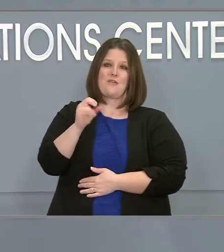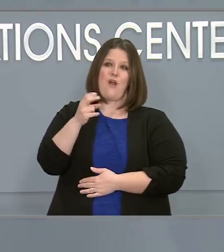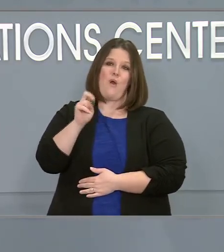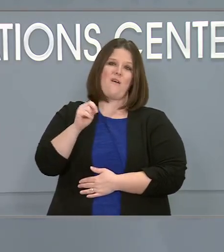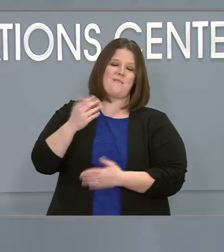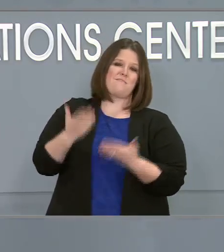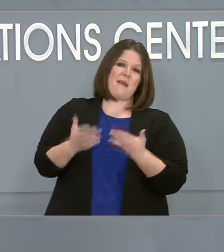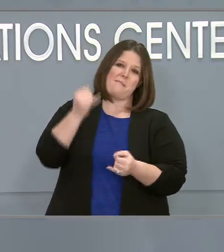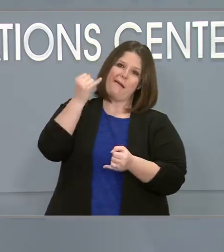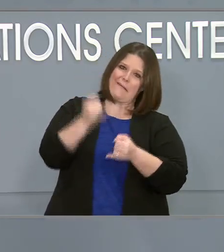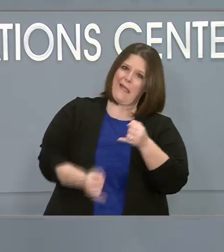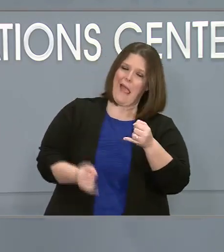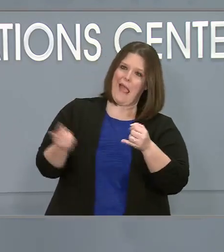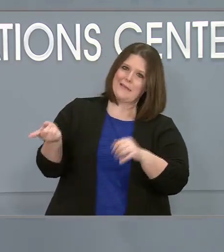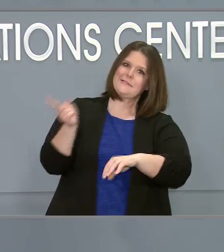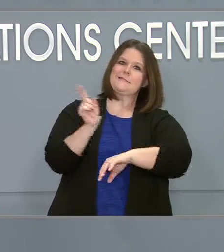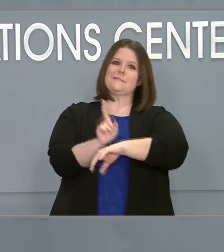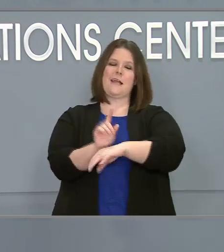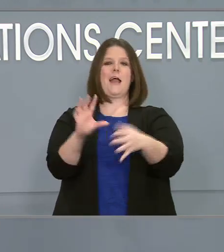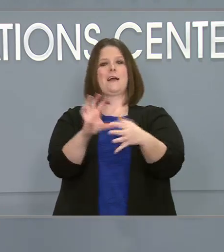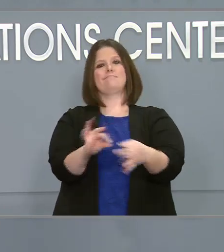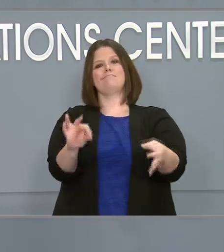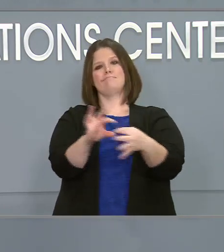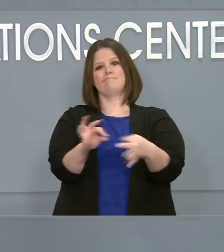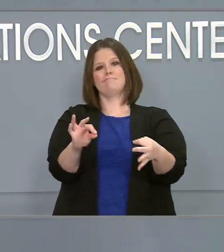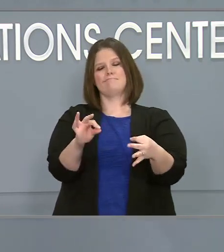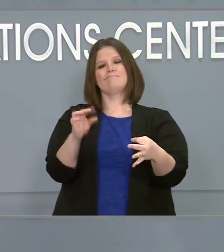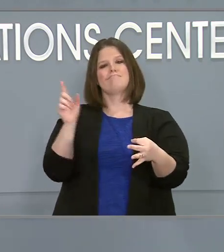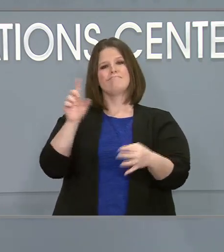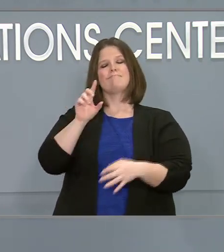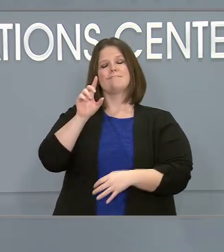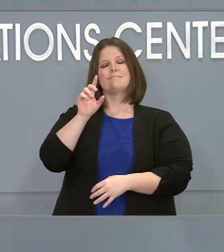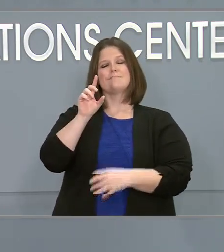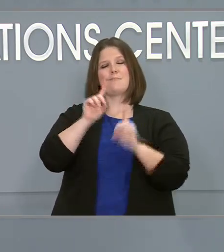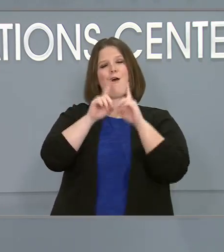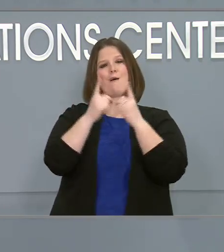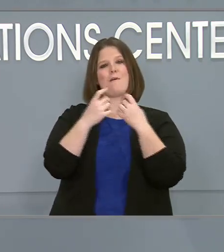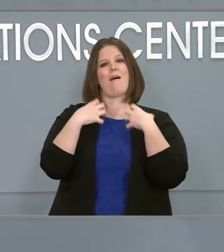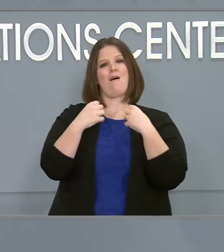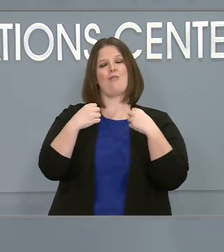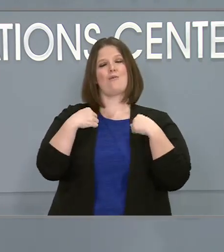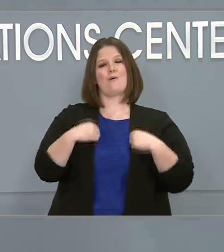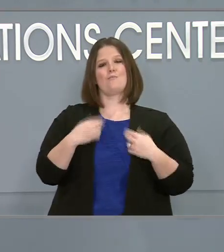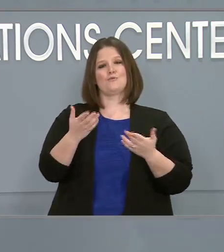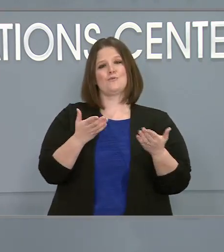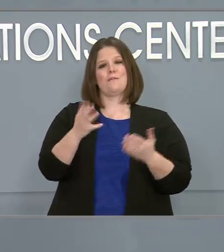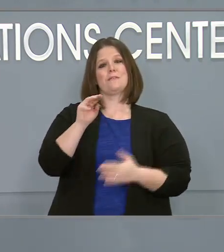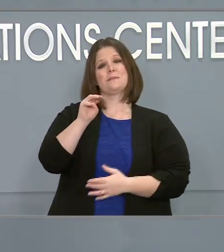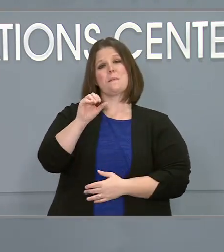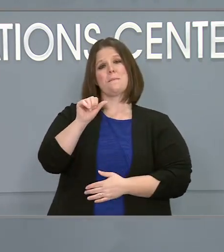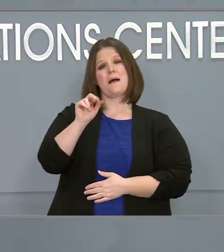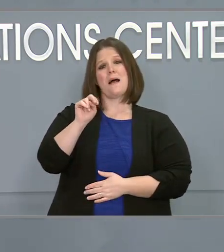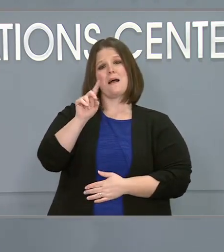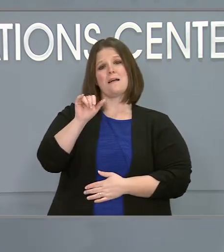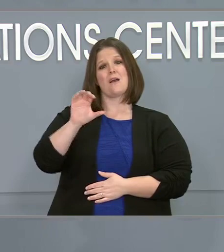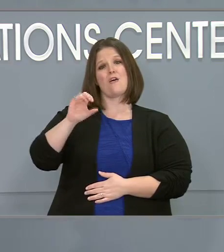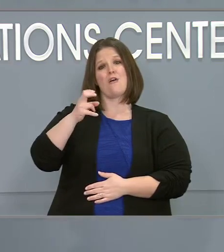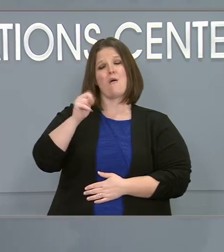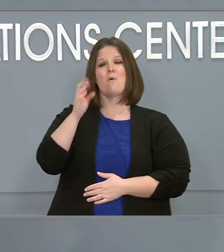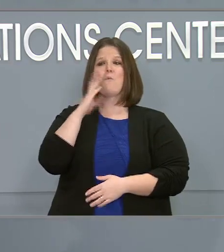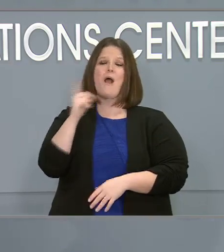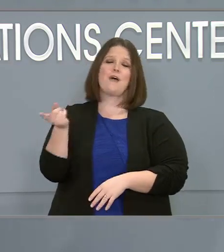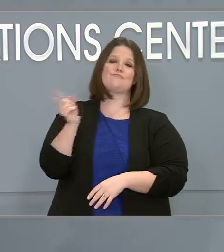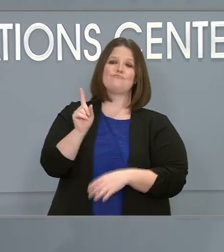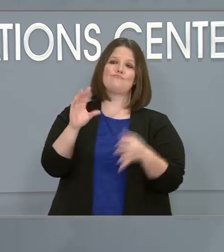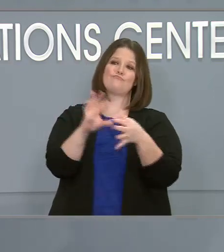our Secretary of the North Carolina Department of Health and Human Services, to provide an update on North Carolina's key